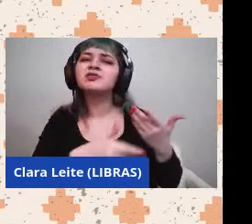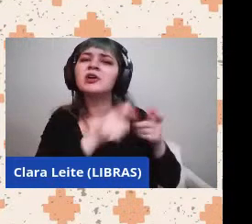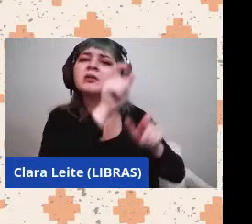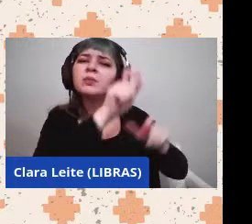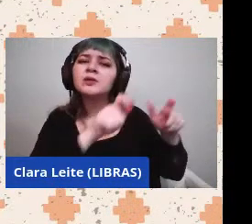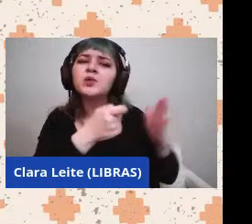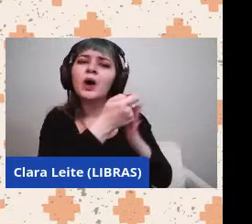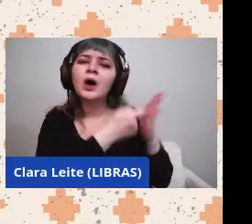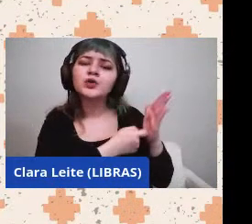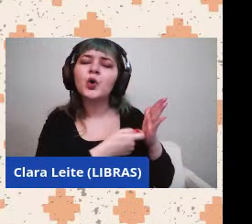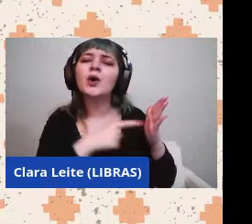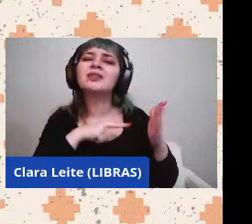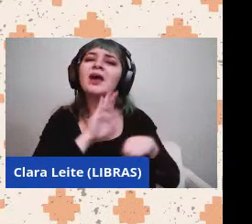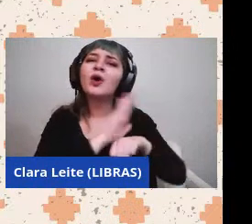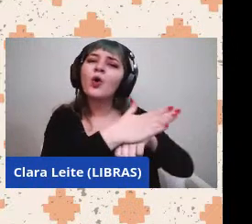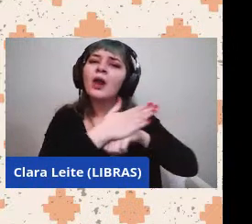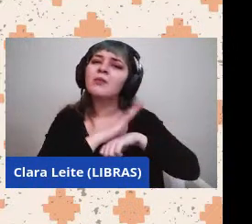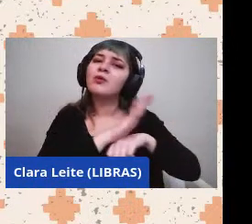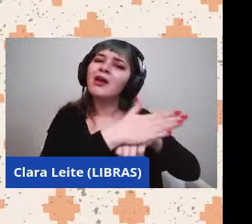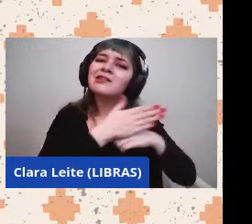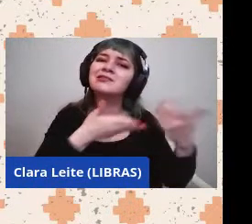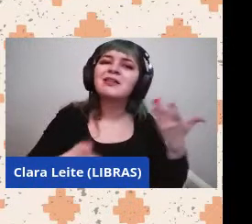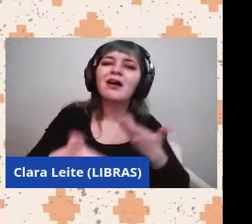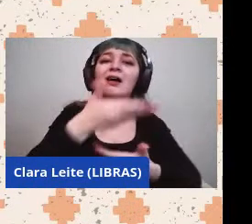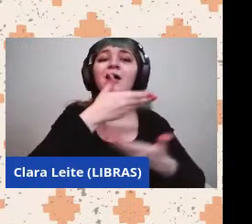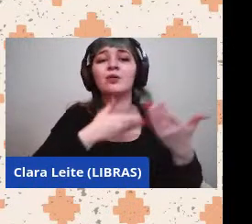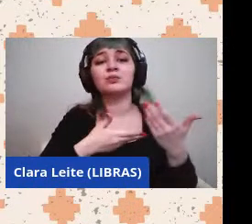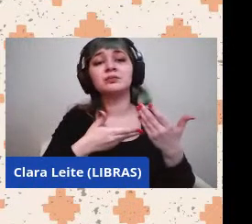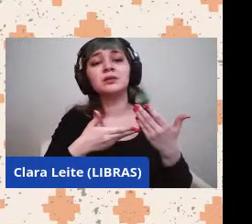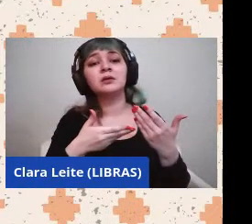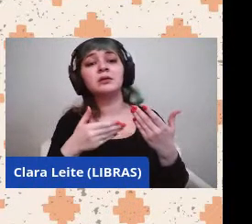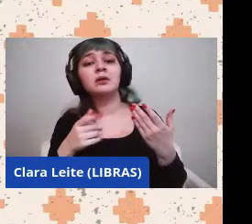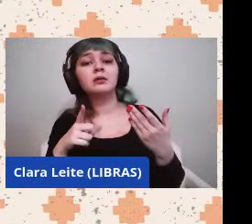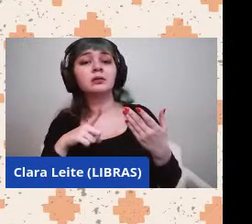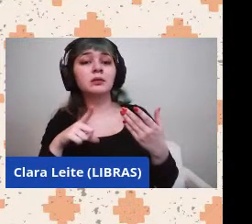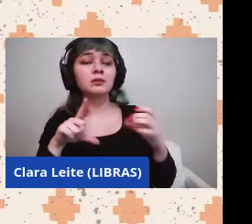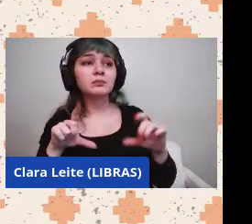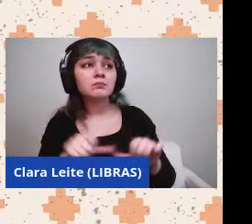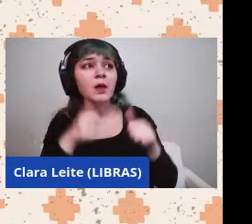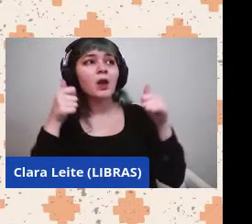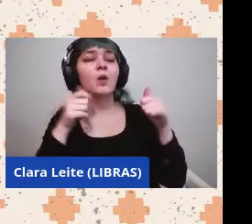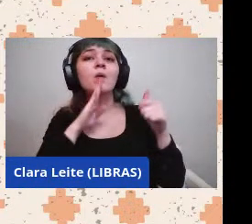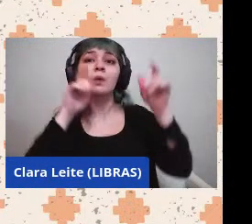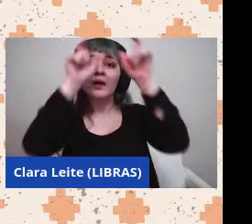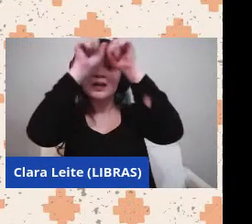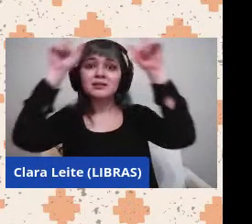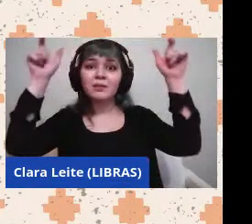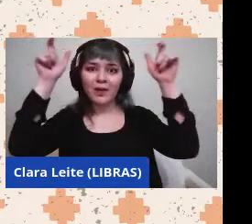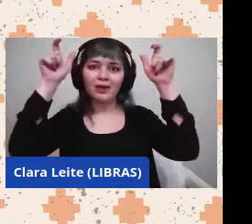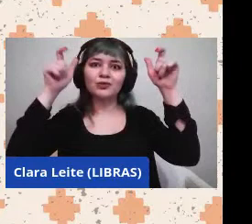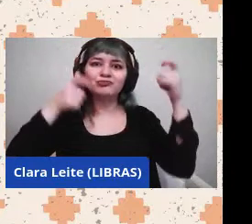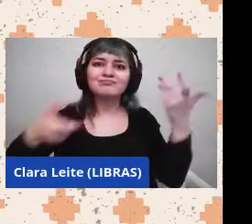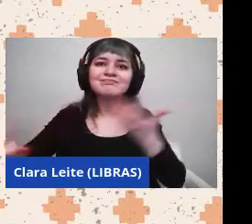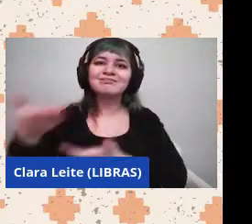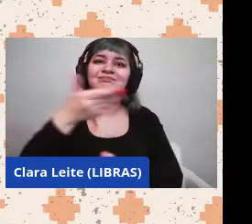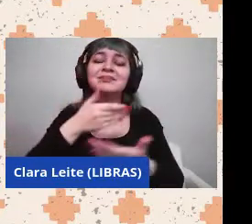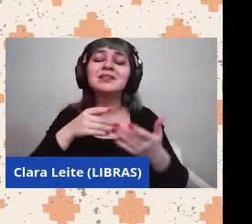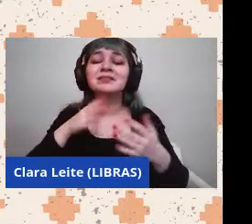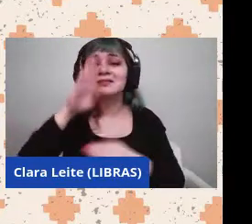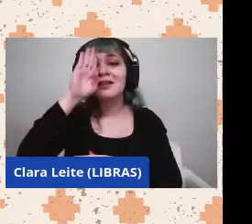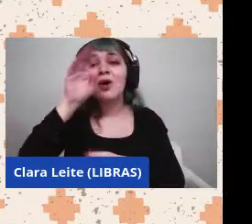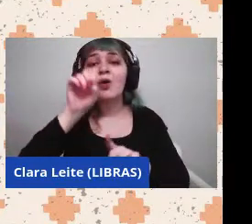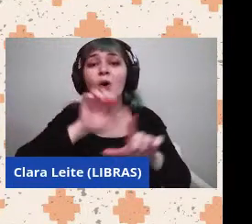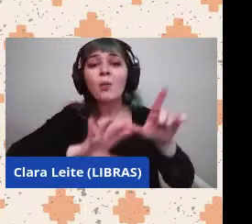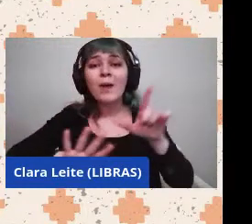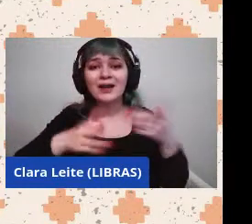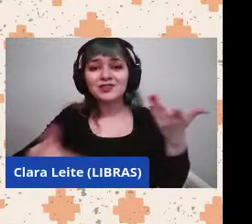forge new collaborations, build better and stronger bodies of knowledge, but that sharing not